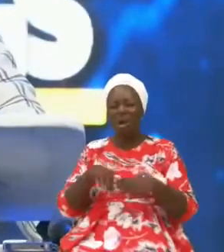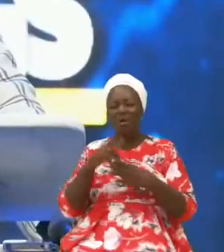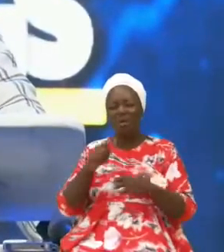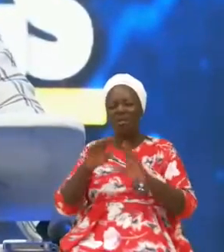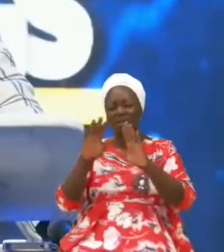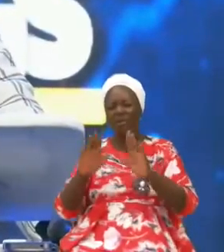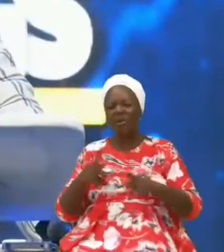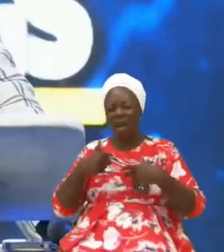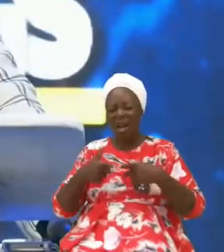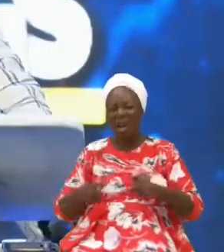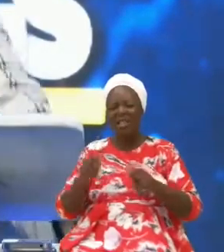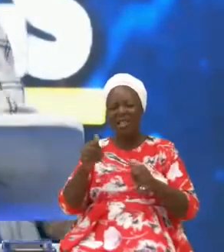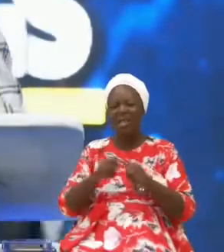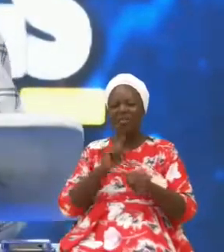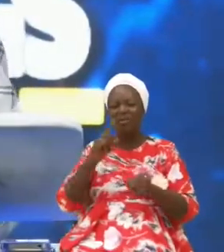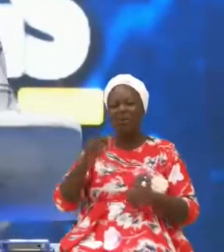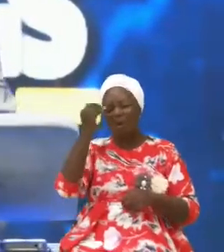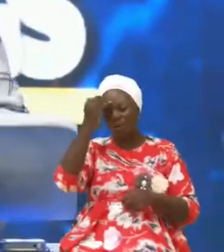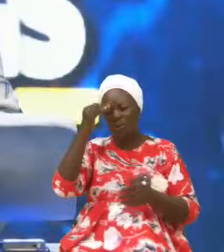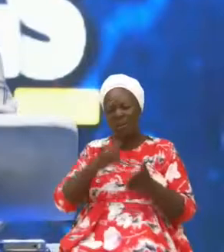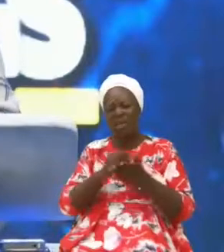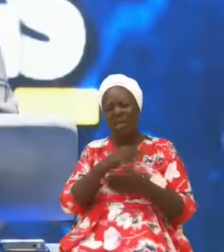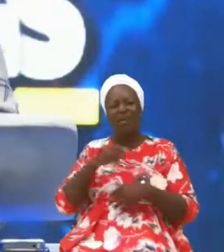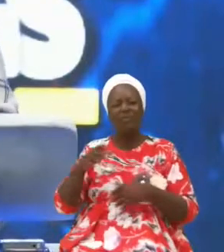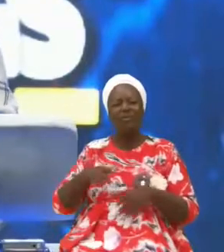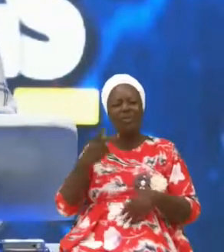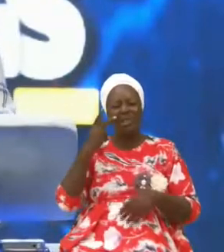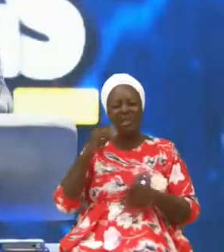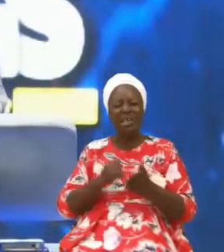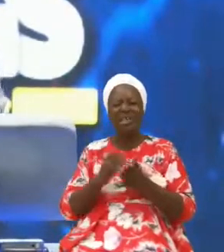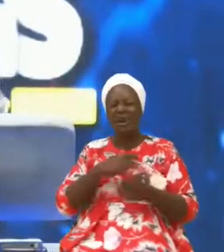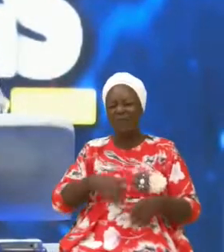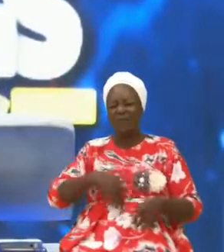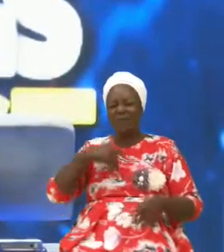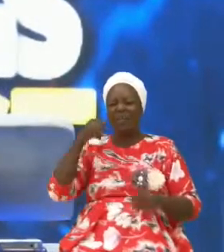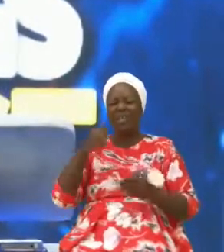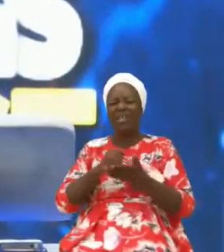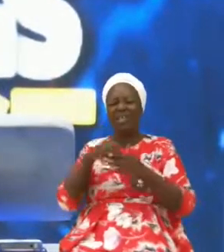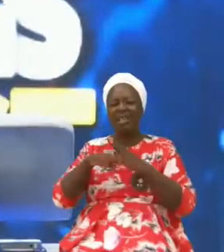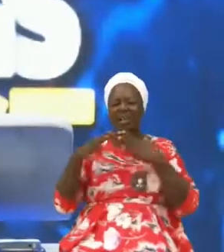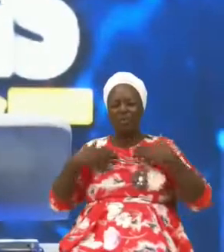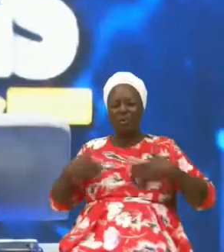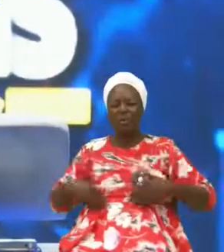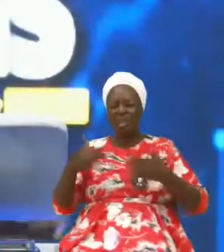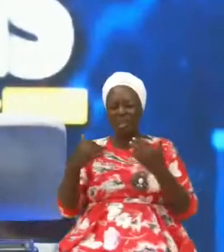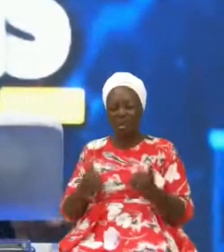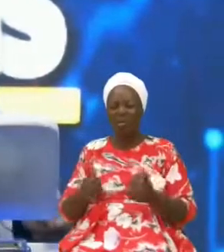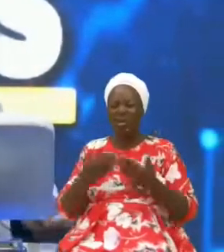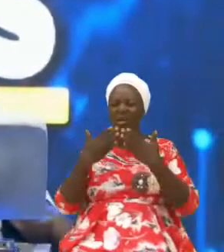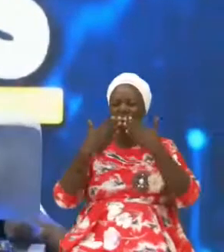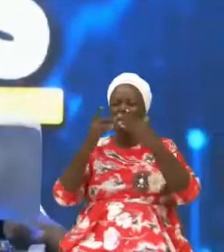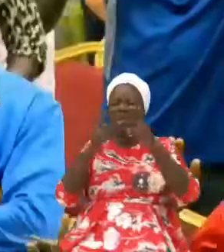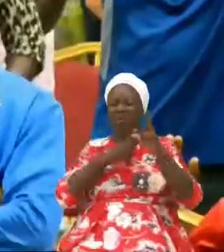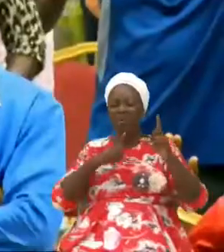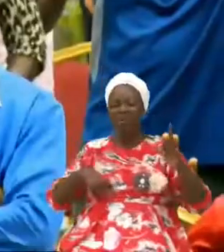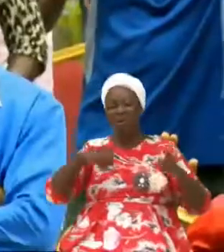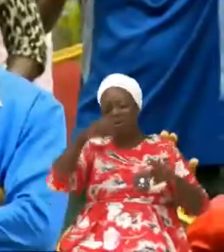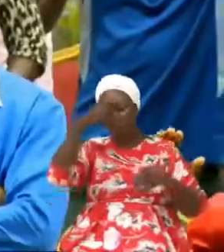the miracle. Let everyone know it and see it and feel it in their body right